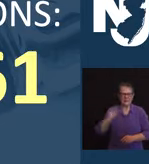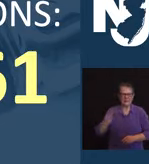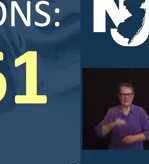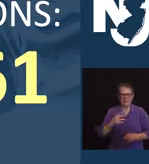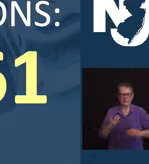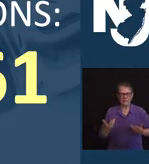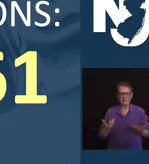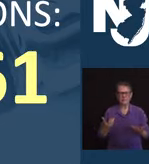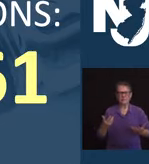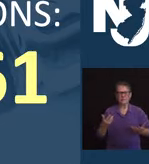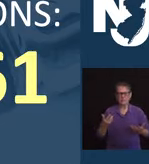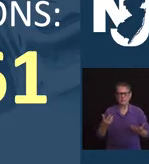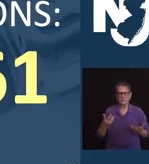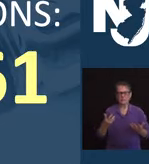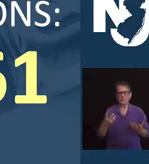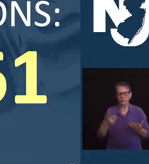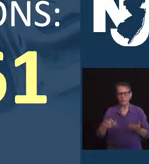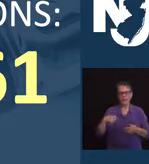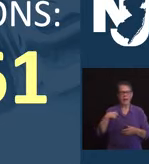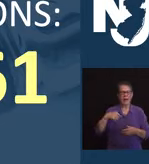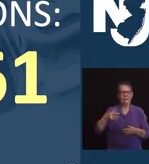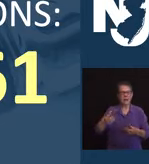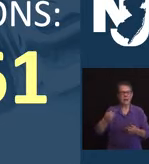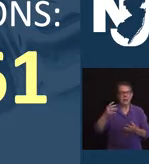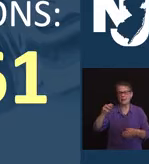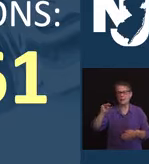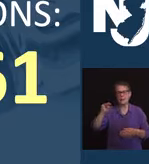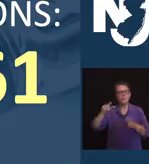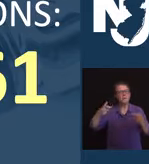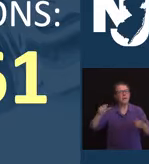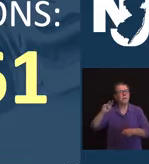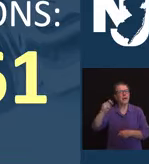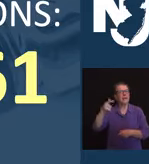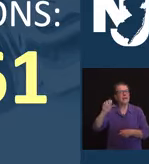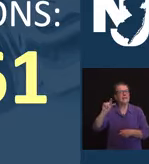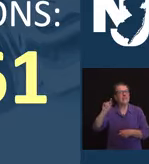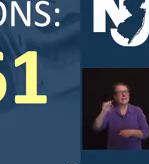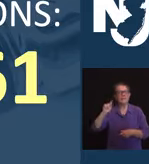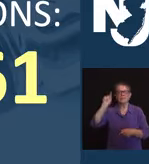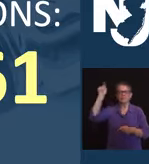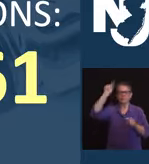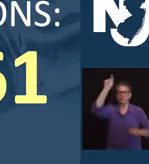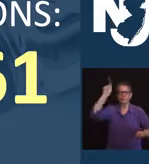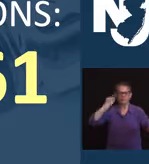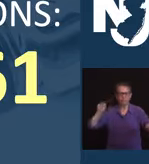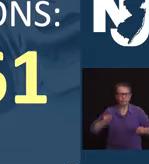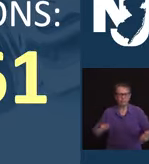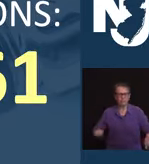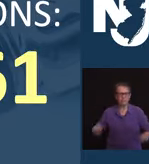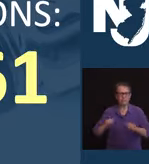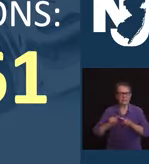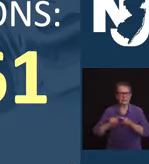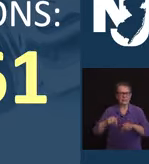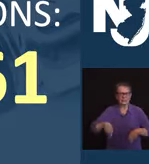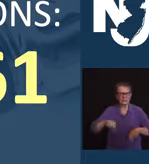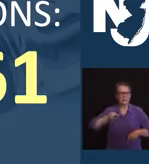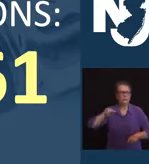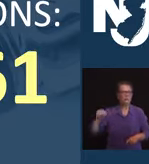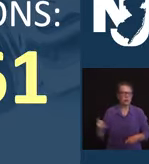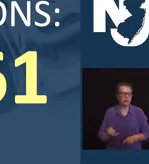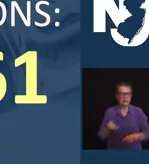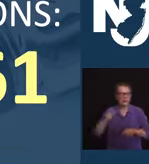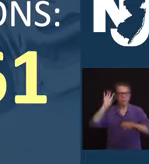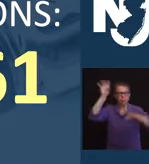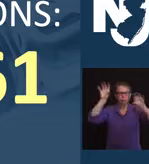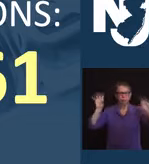Moorestown, Gloucester County, and Atlantic City, and our community-based vaccination sites will this week collectively